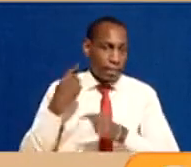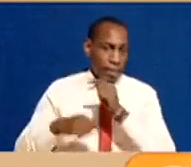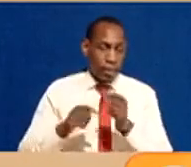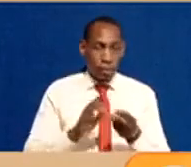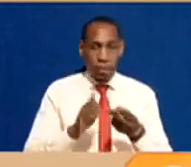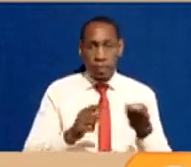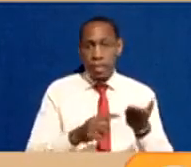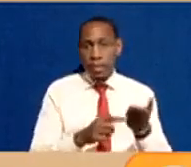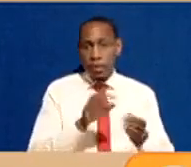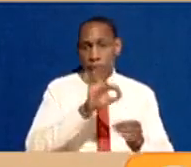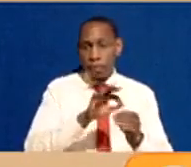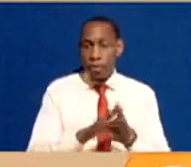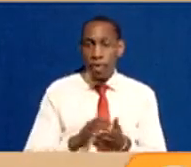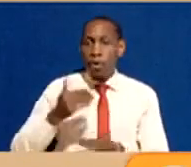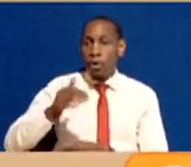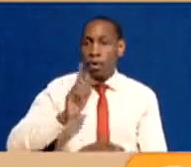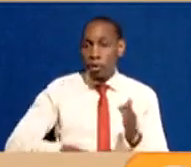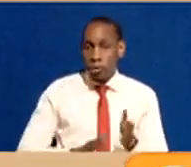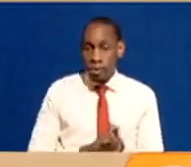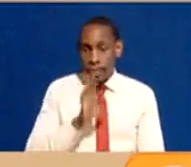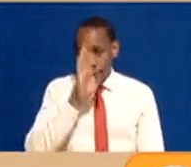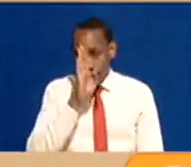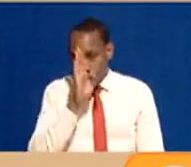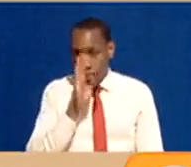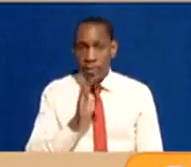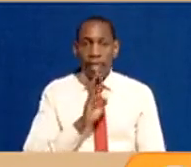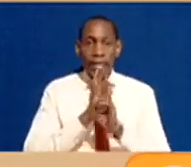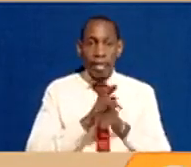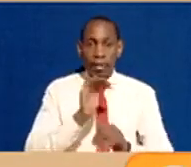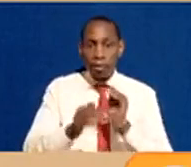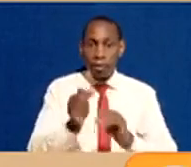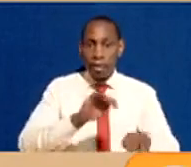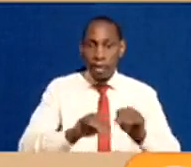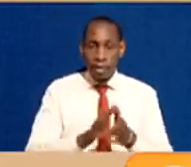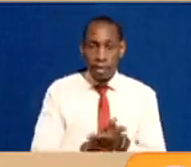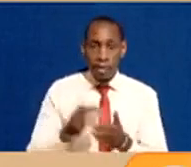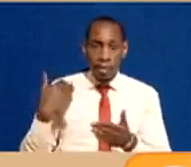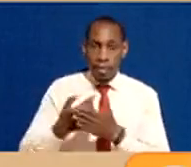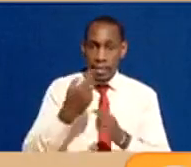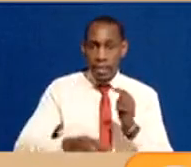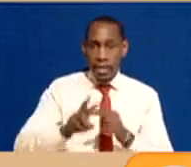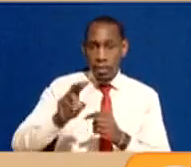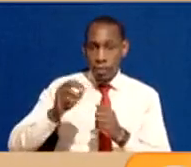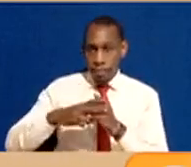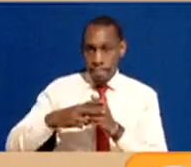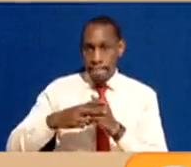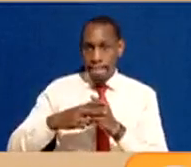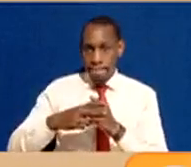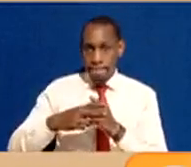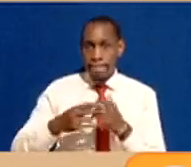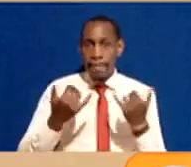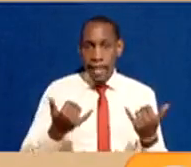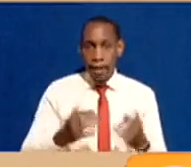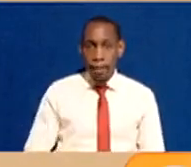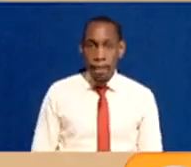or electronic. There is always that lingering doubt about the outcome of all elections since 2007. And